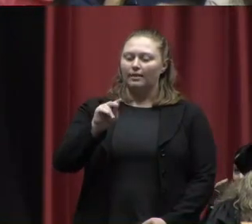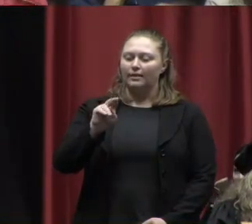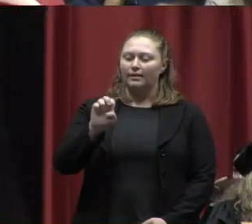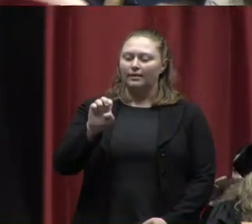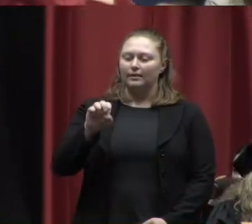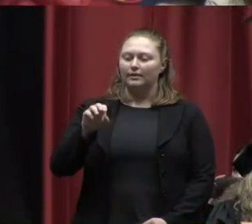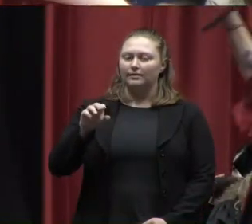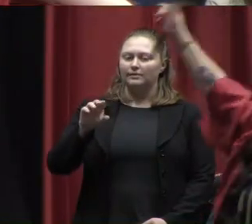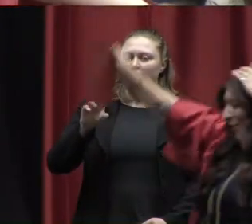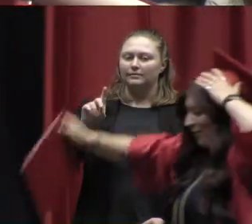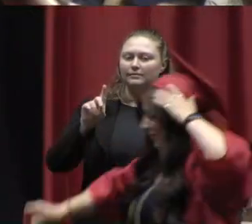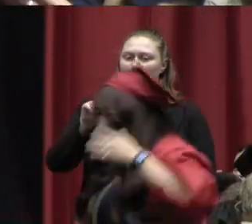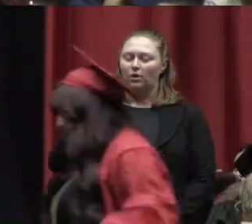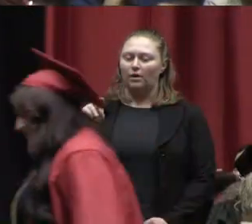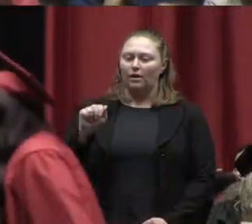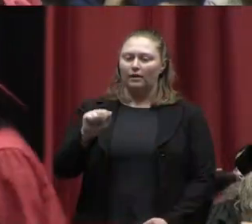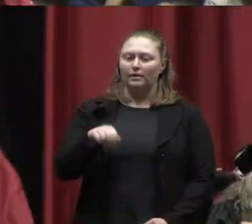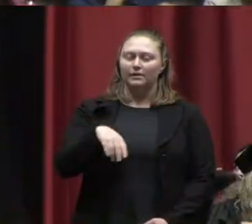Jada Carter.